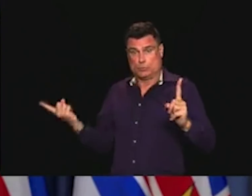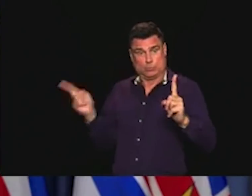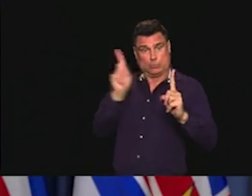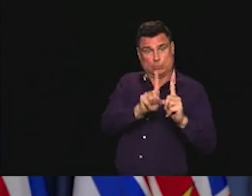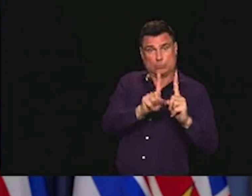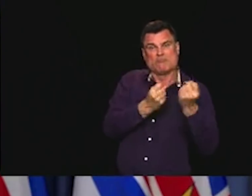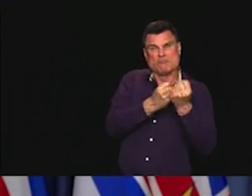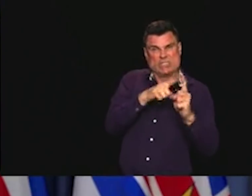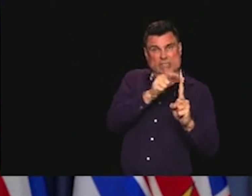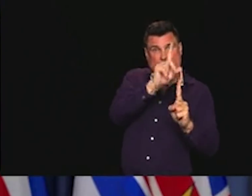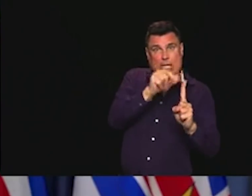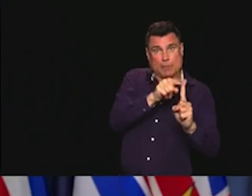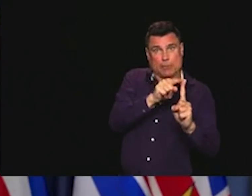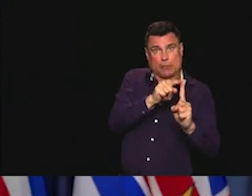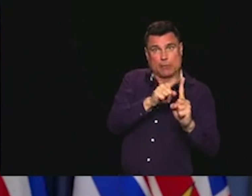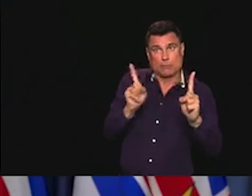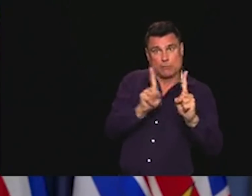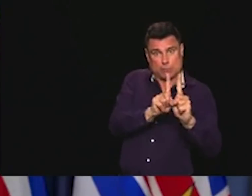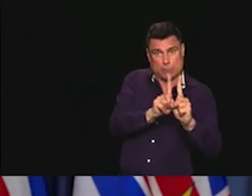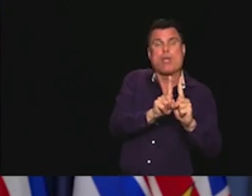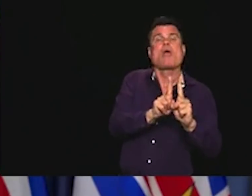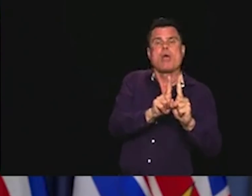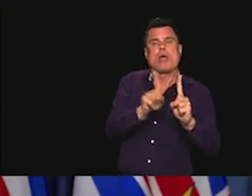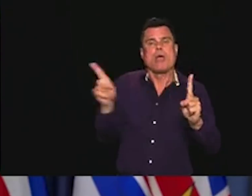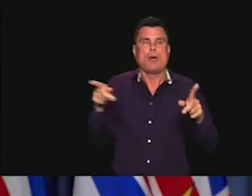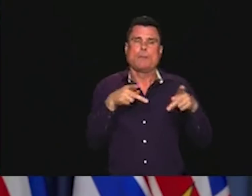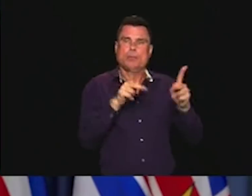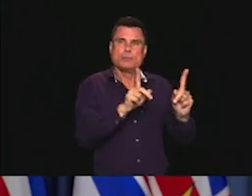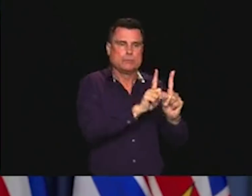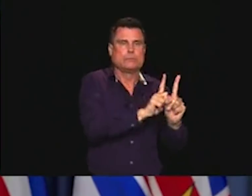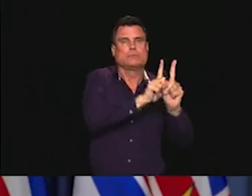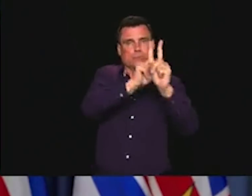For example, they need to consider the importance of assistance for persons with